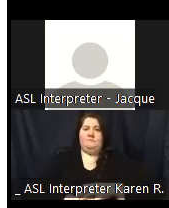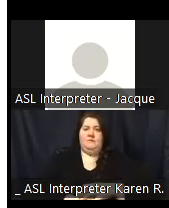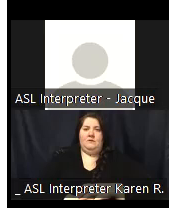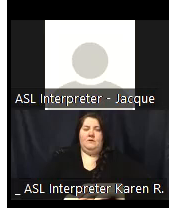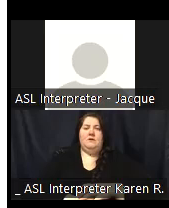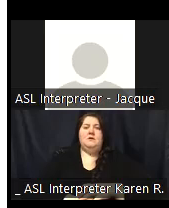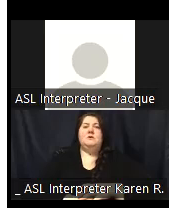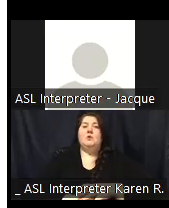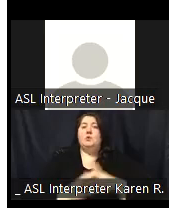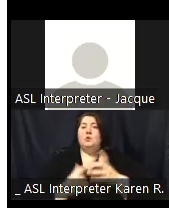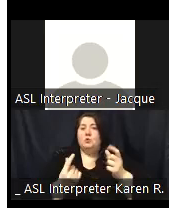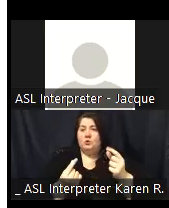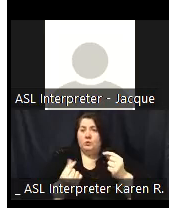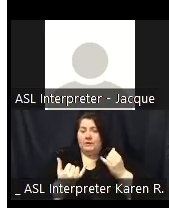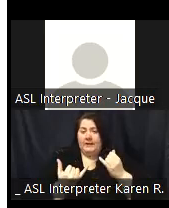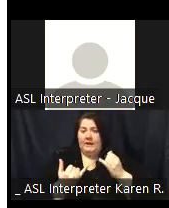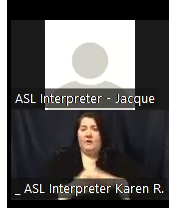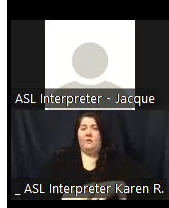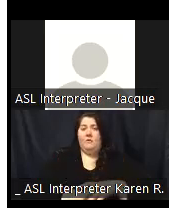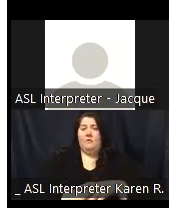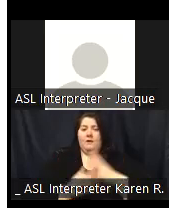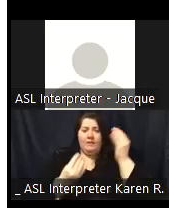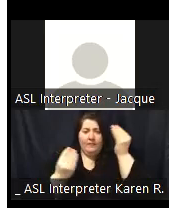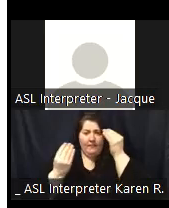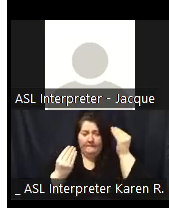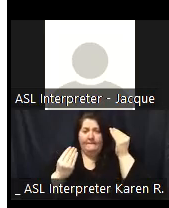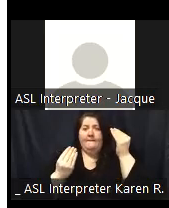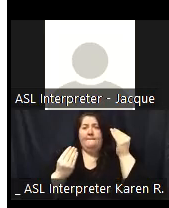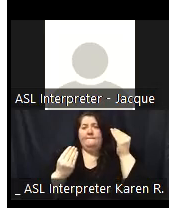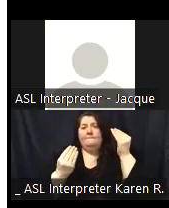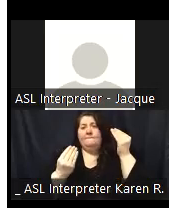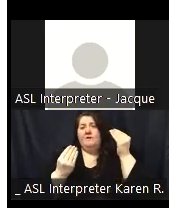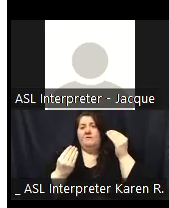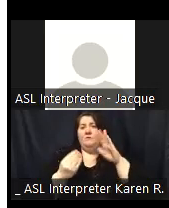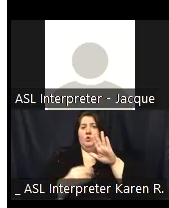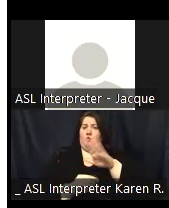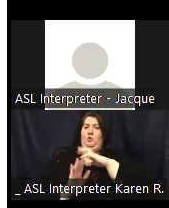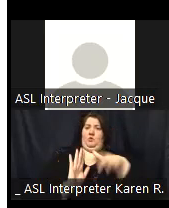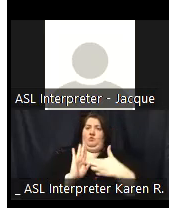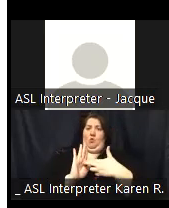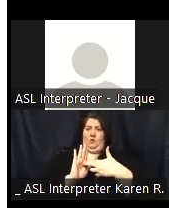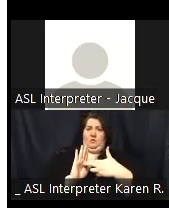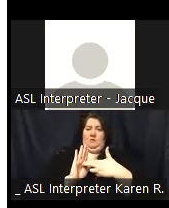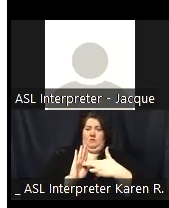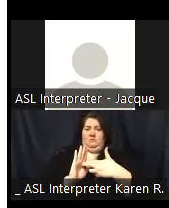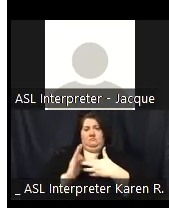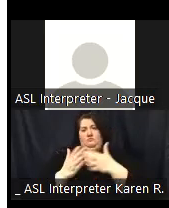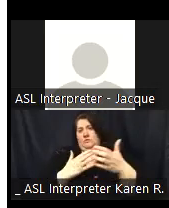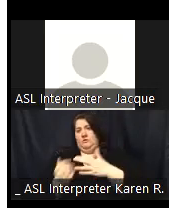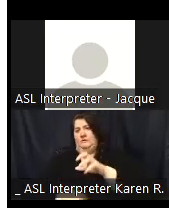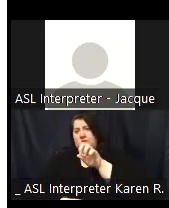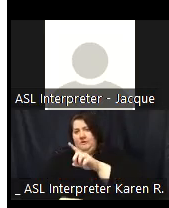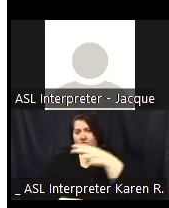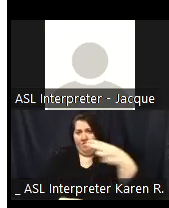So what I want you to do is think about, from your role, whether you're a deaf, hard of